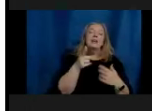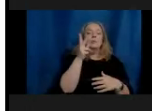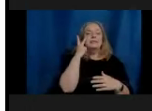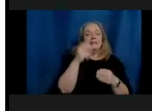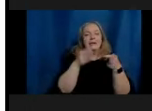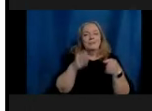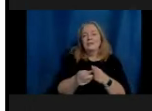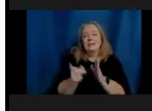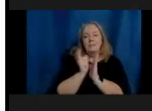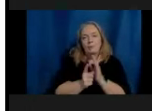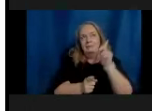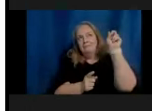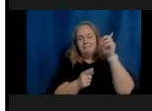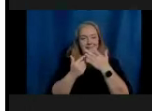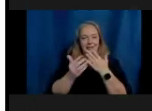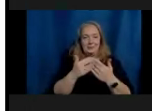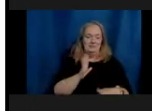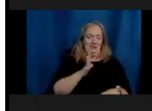in a second, so it's fine.